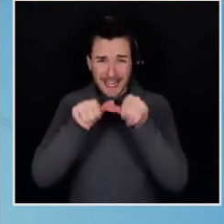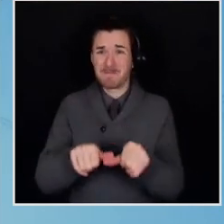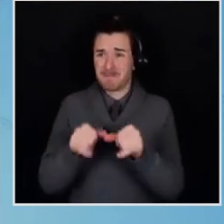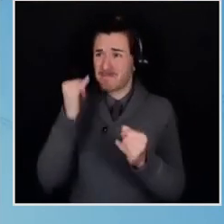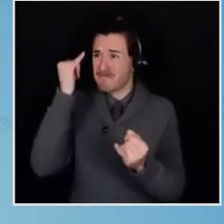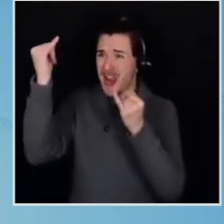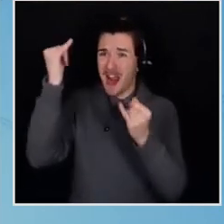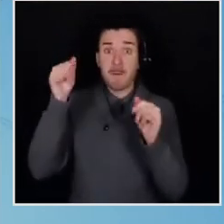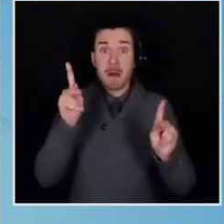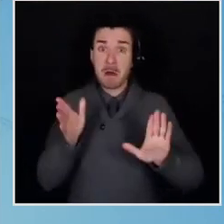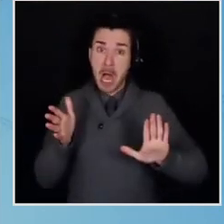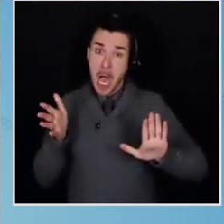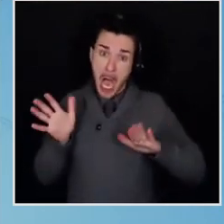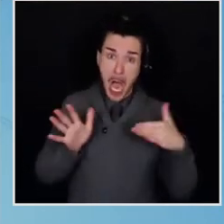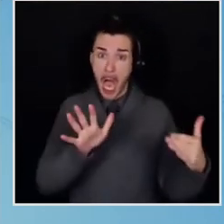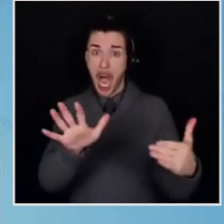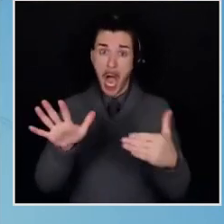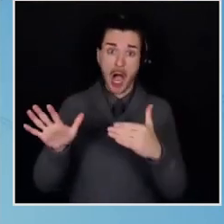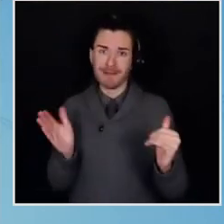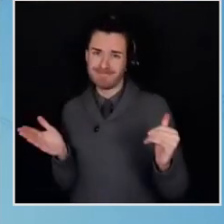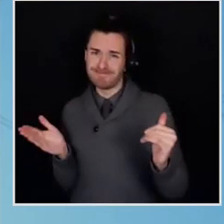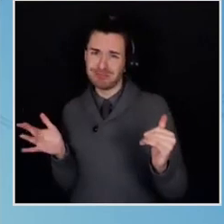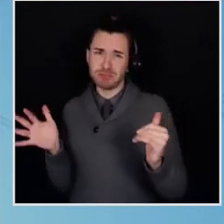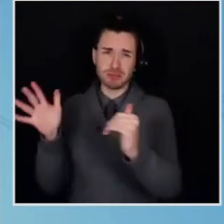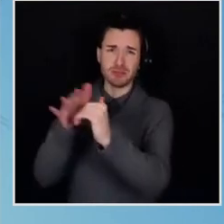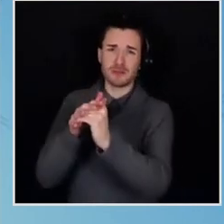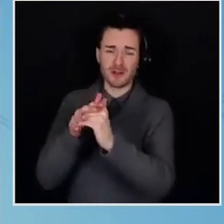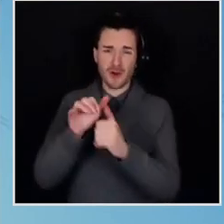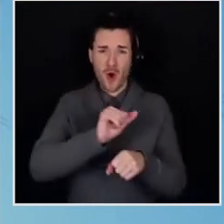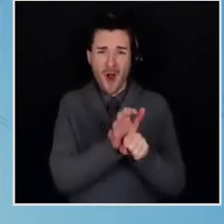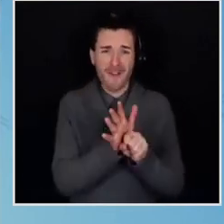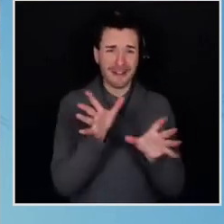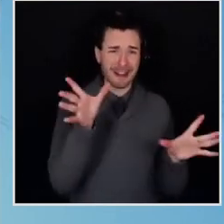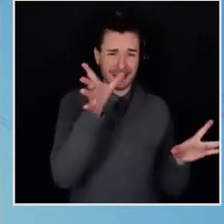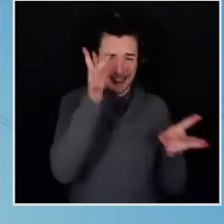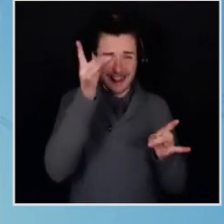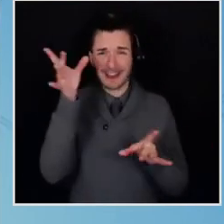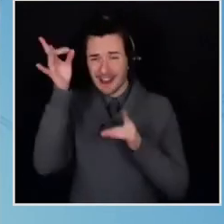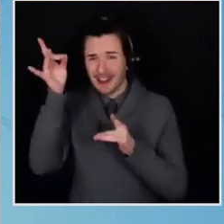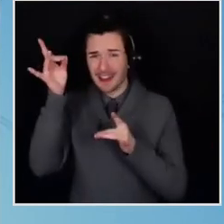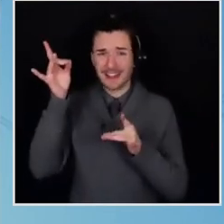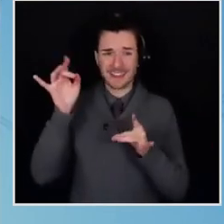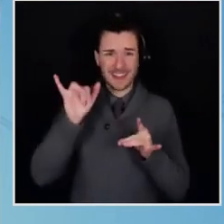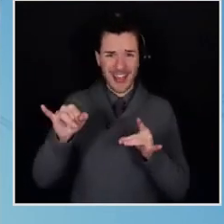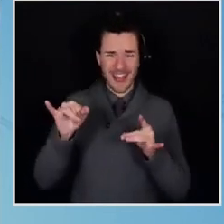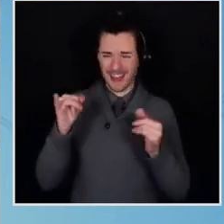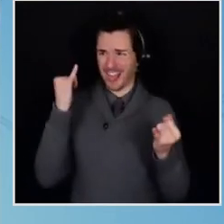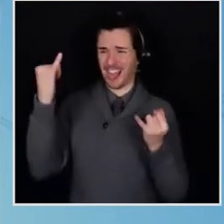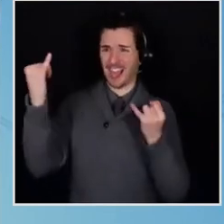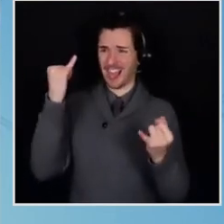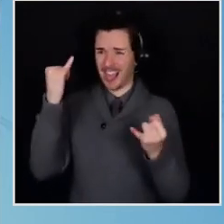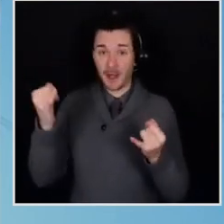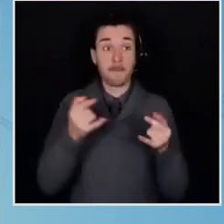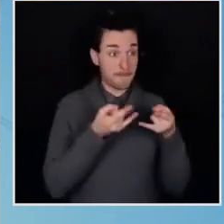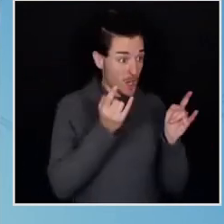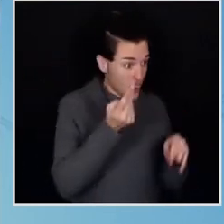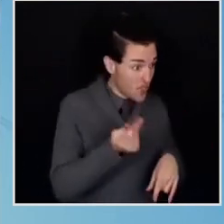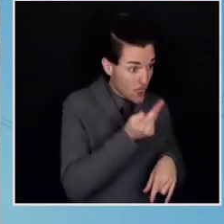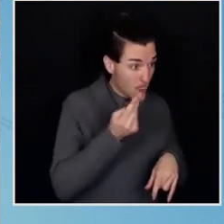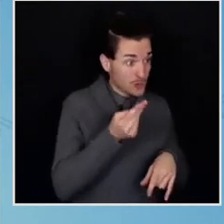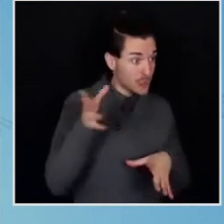and the vaccine is able to be distributed, they're going to see deaths drop off the edge. They're going to see hundreds of thousands of people